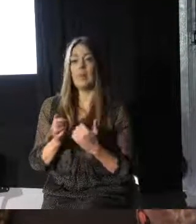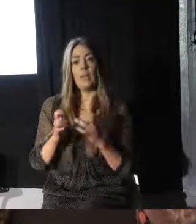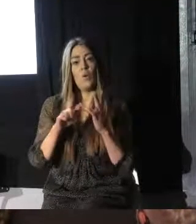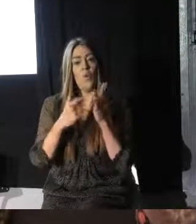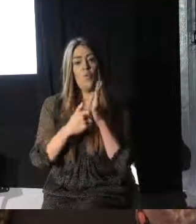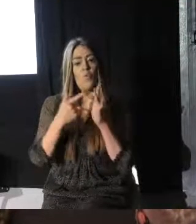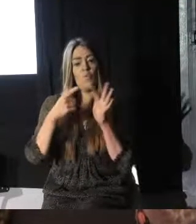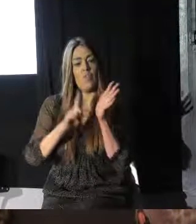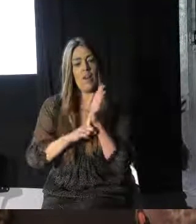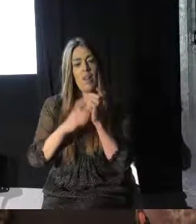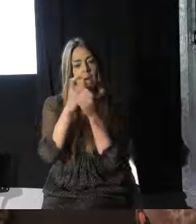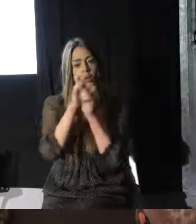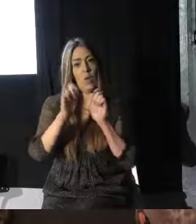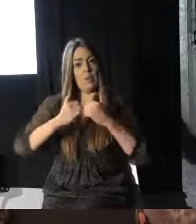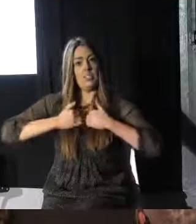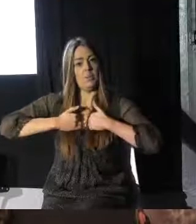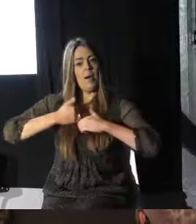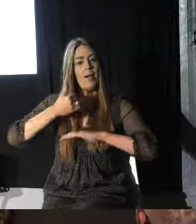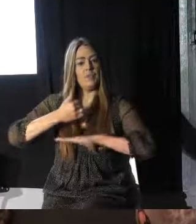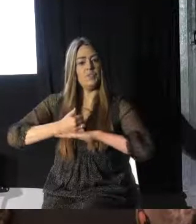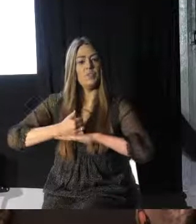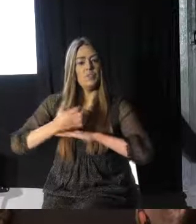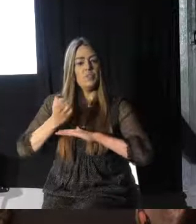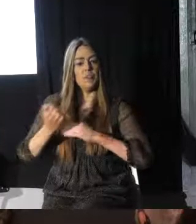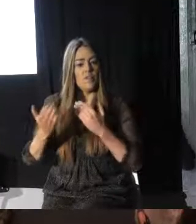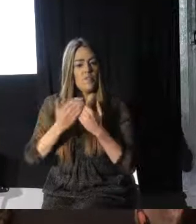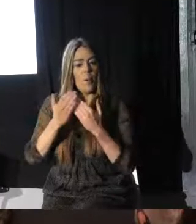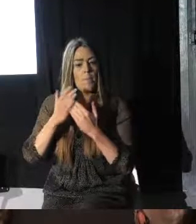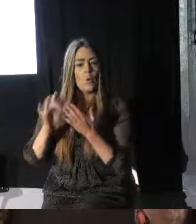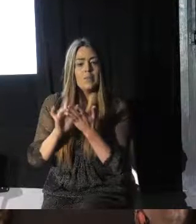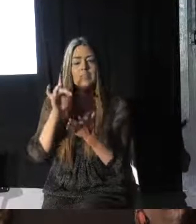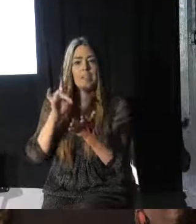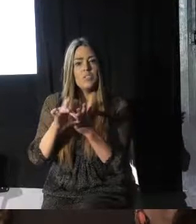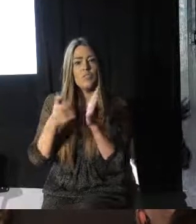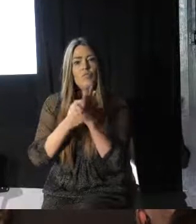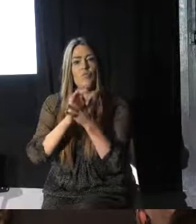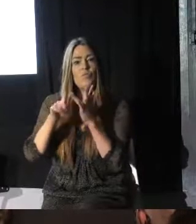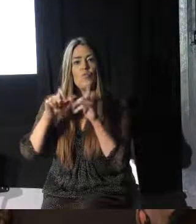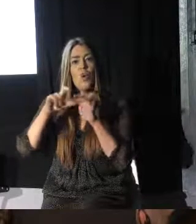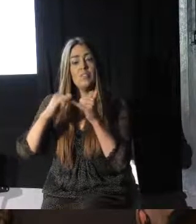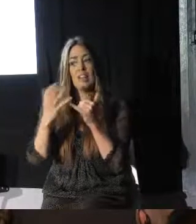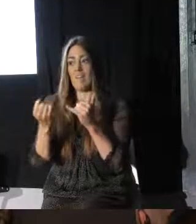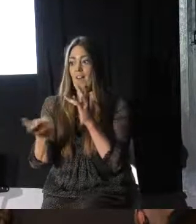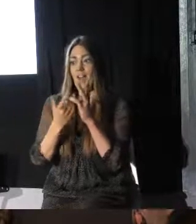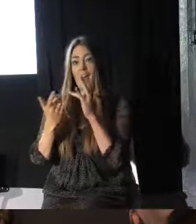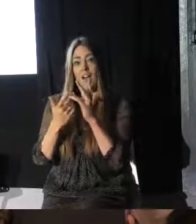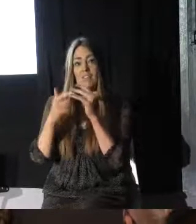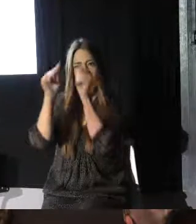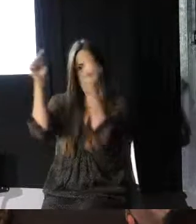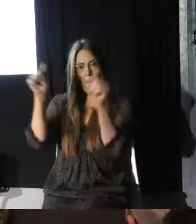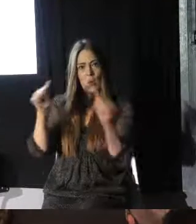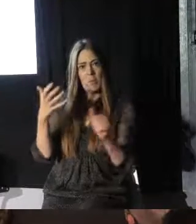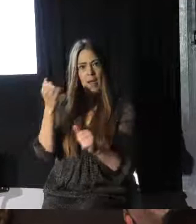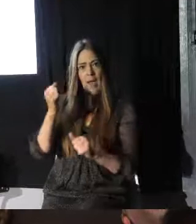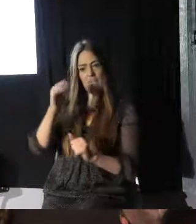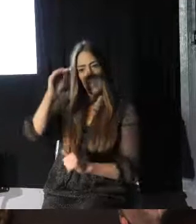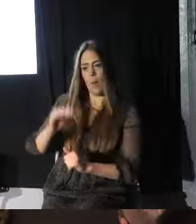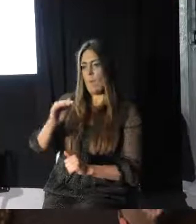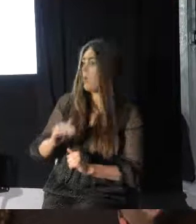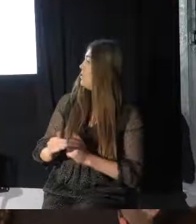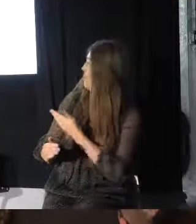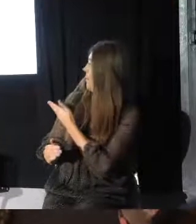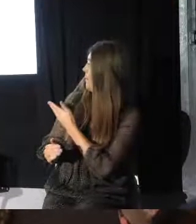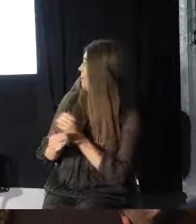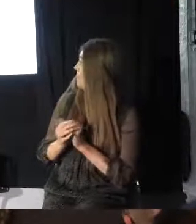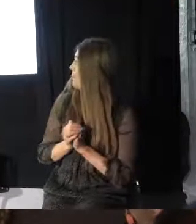my institution, yet more centering of roads. Another monument, here it is, you can just see it here at the bottom,